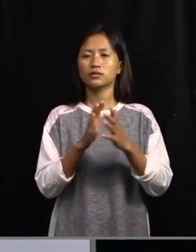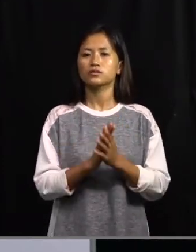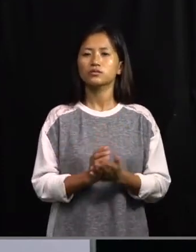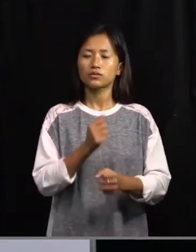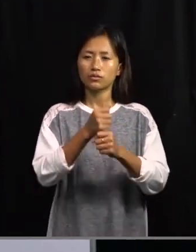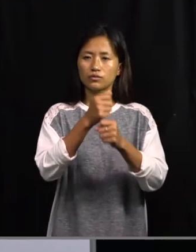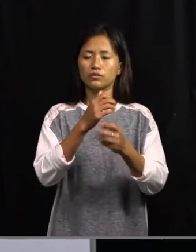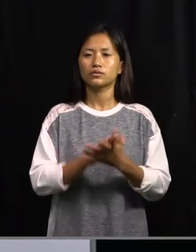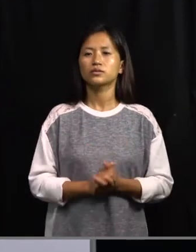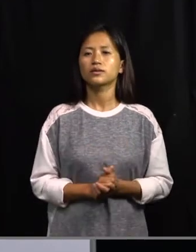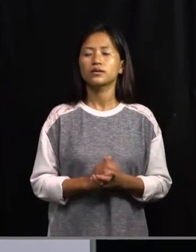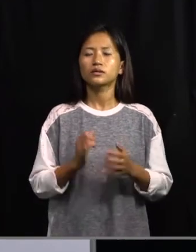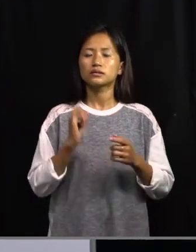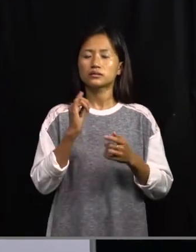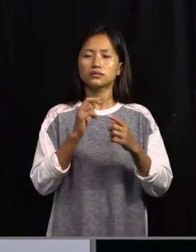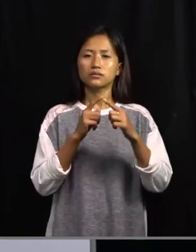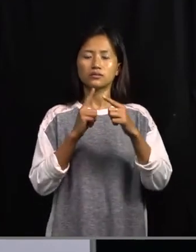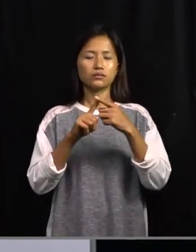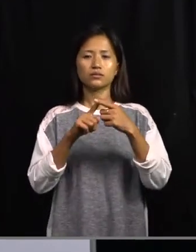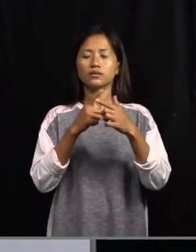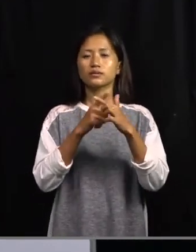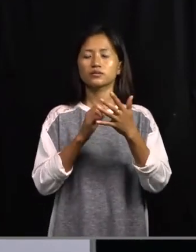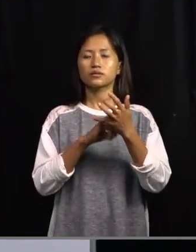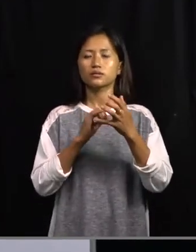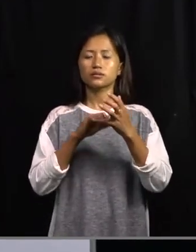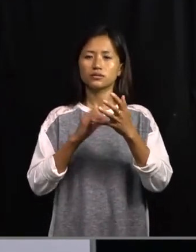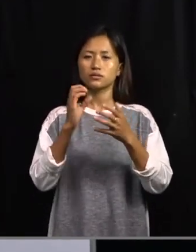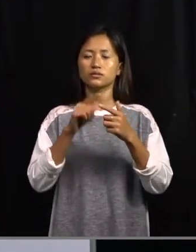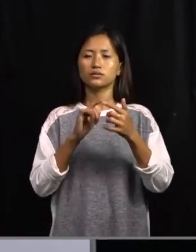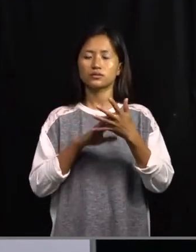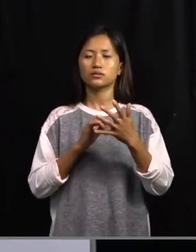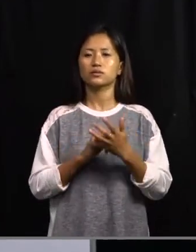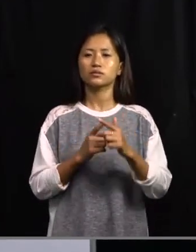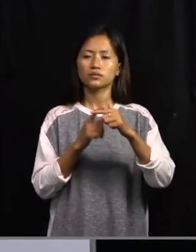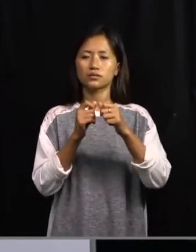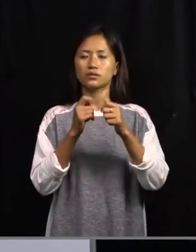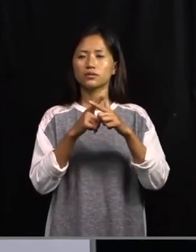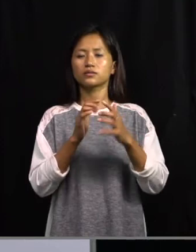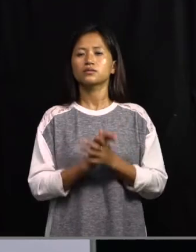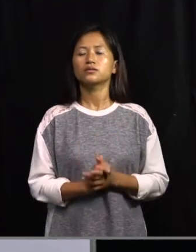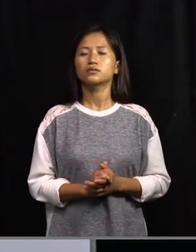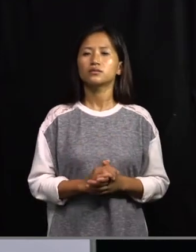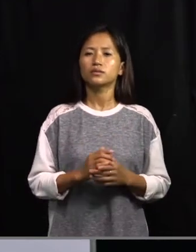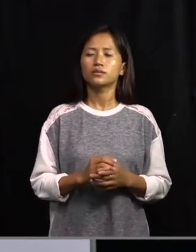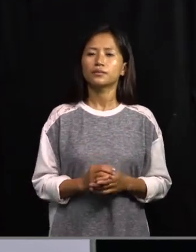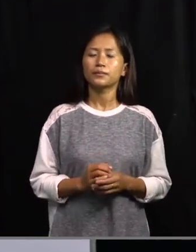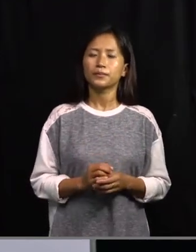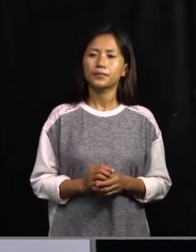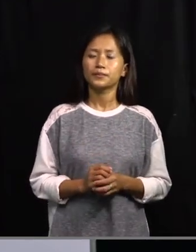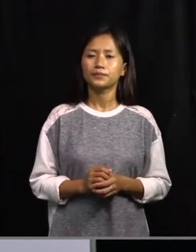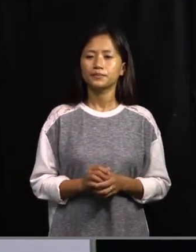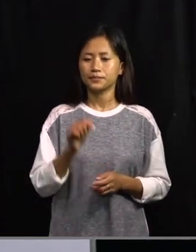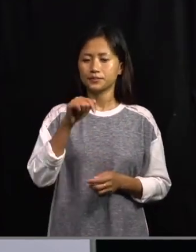called excise tax. Or not. Many people come buy from me and they enjoy their lives. Now,